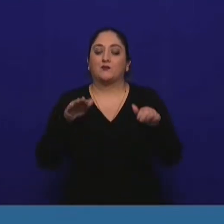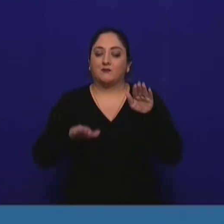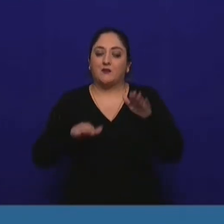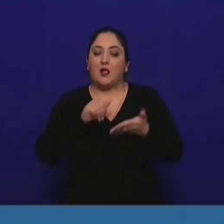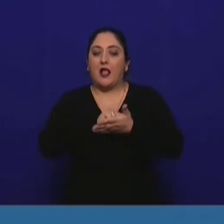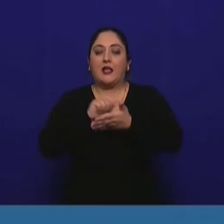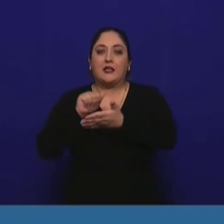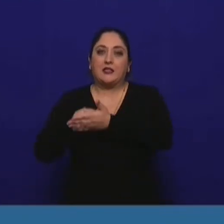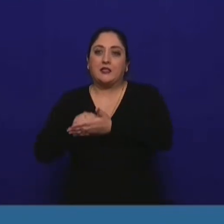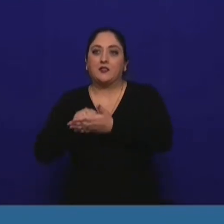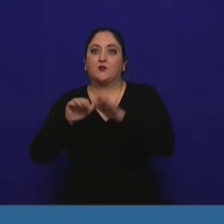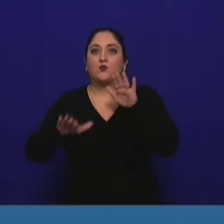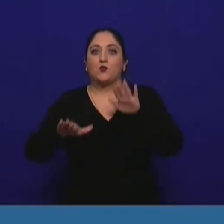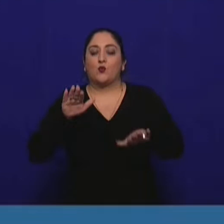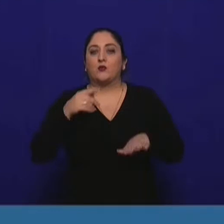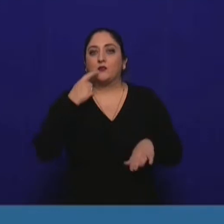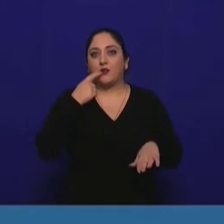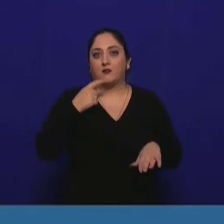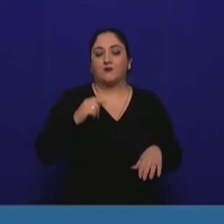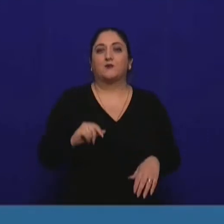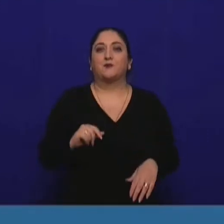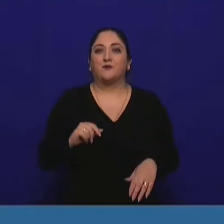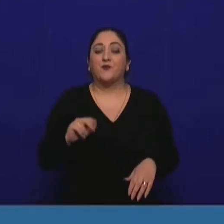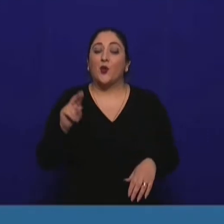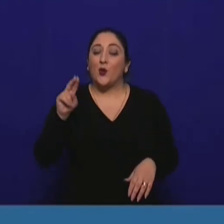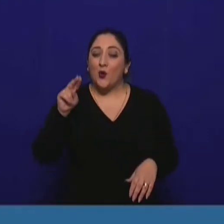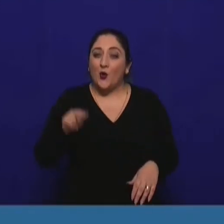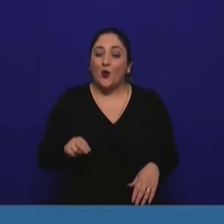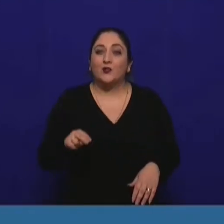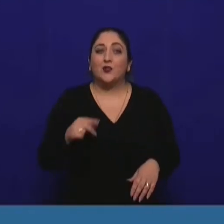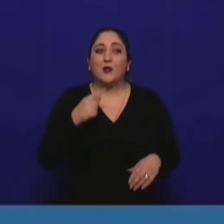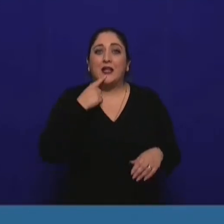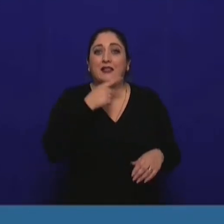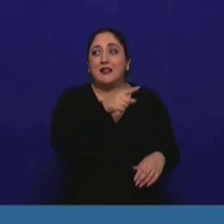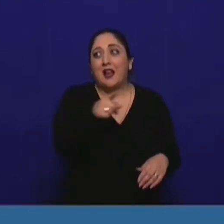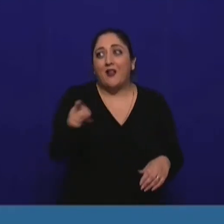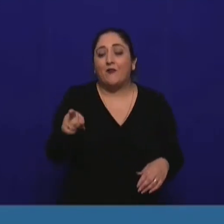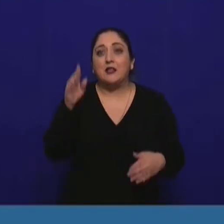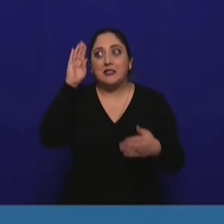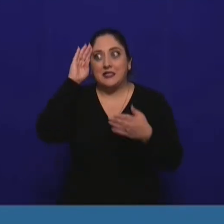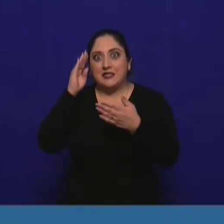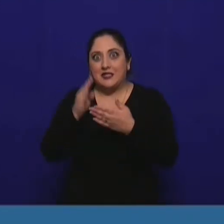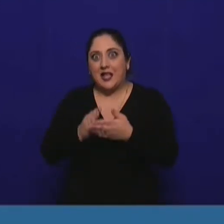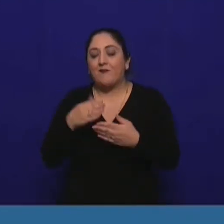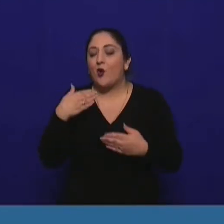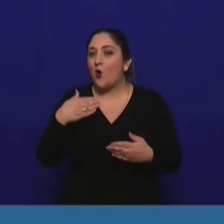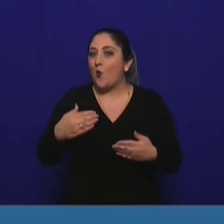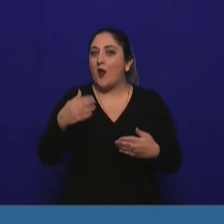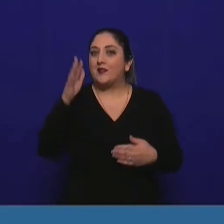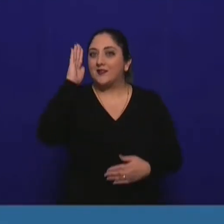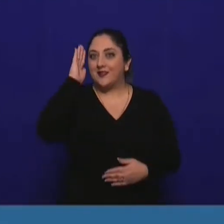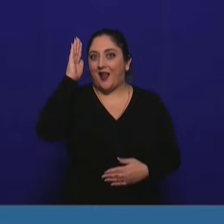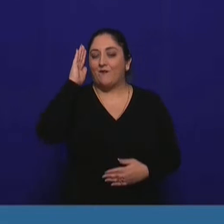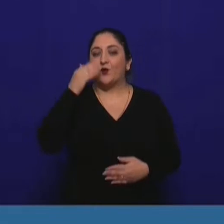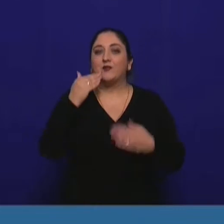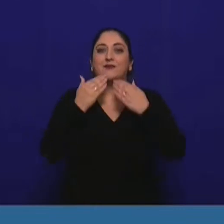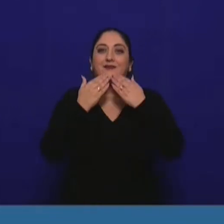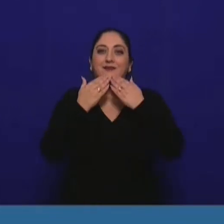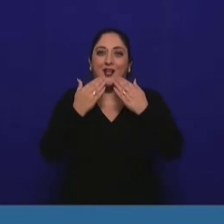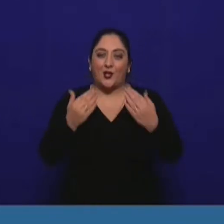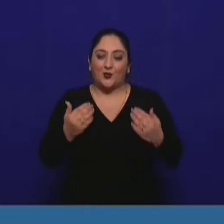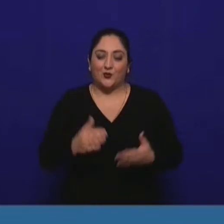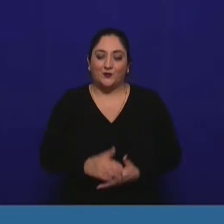of the people as indicated. And also appeal to everyone to stay safe and take the precautionary measures. Thank you.